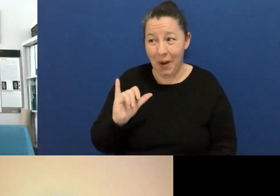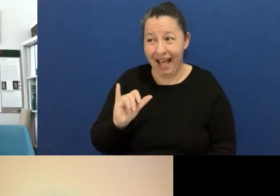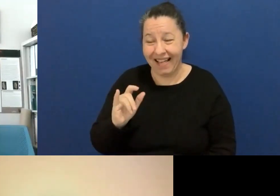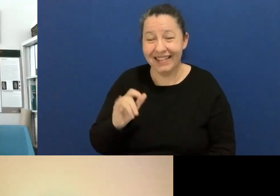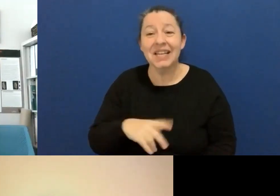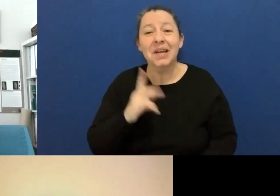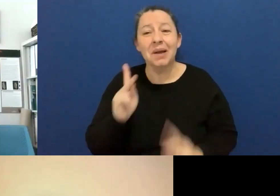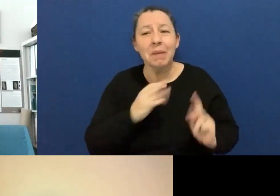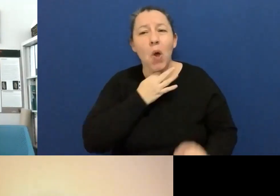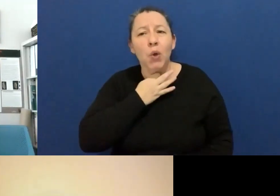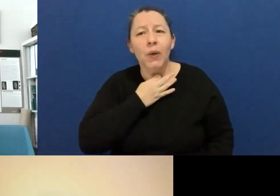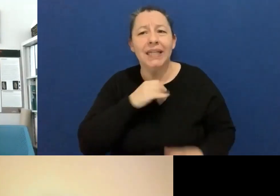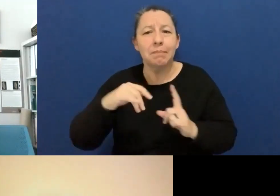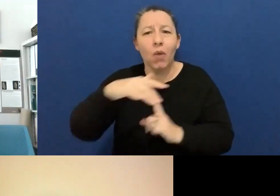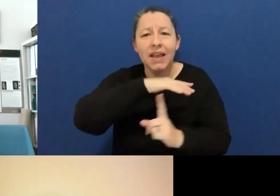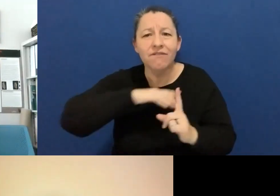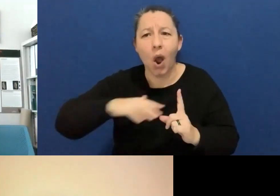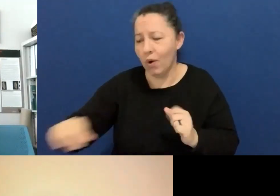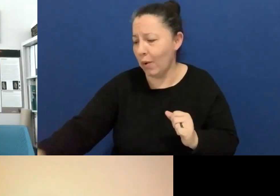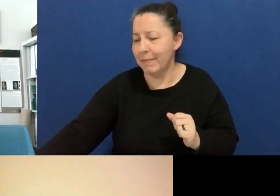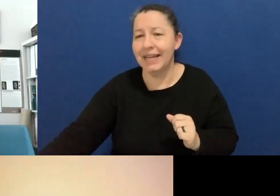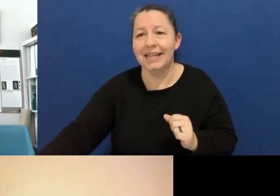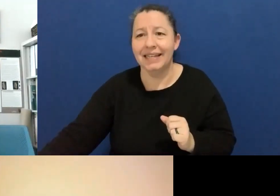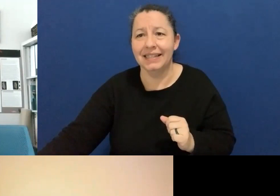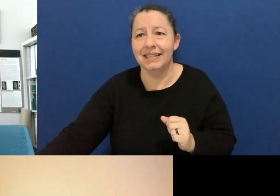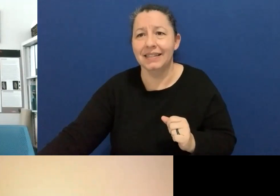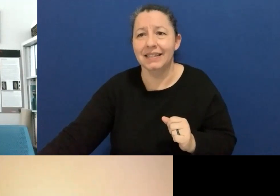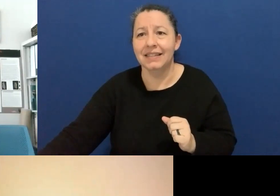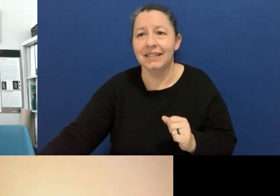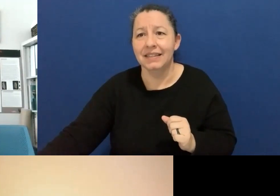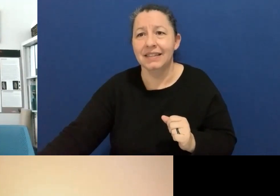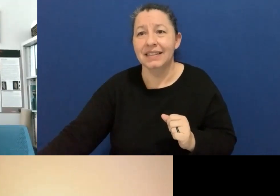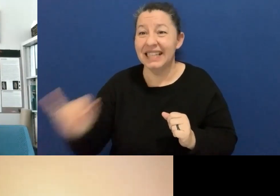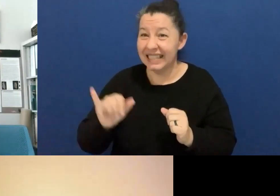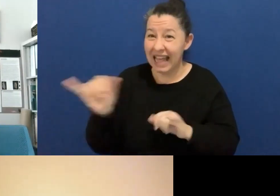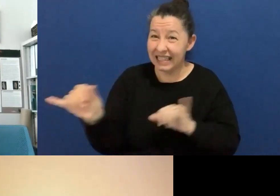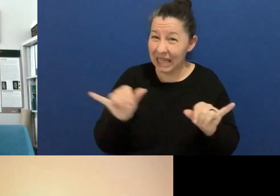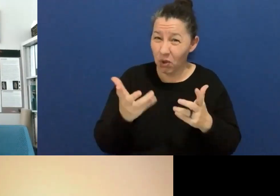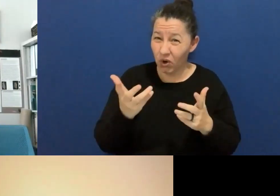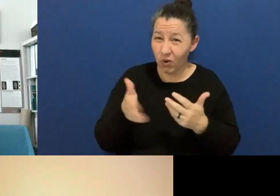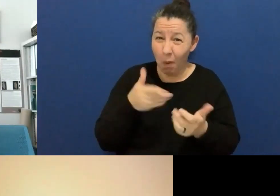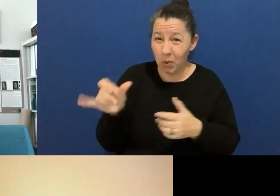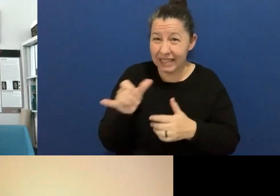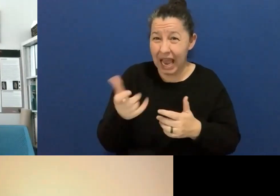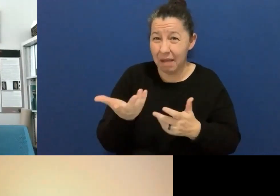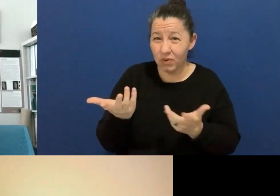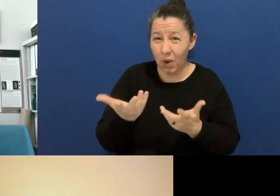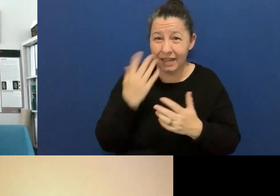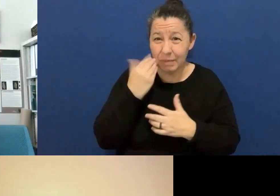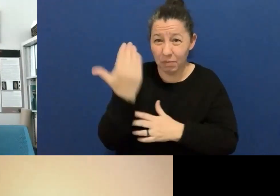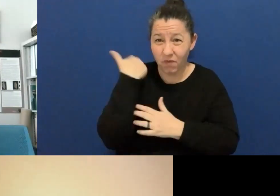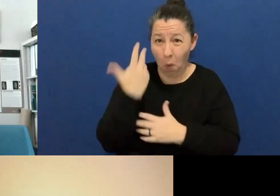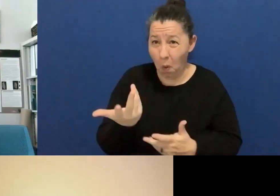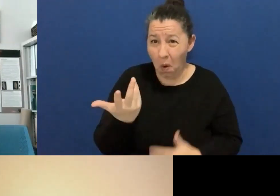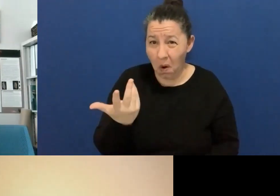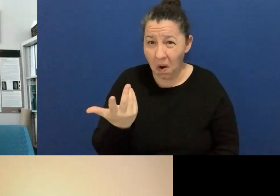about, was the environment that you're in similar to what it would have been back in the day? Mostly, yes.